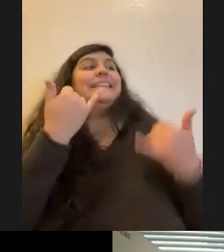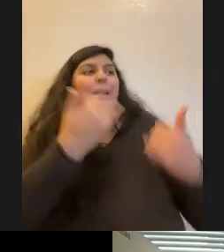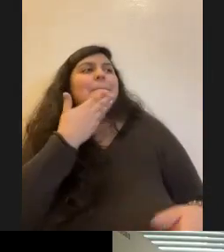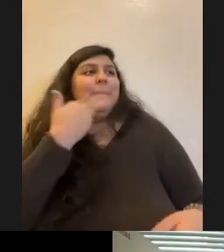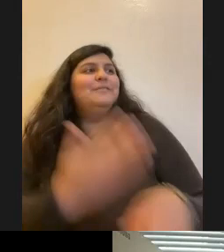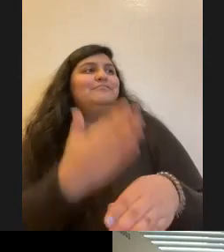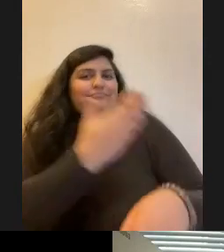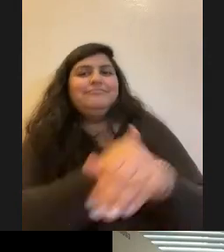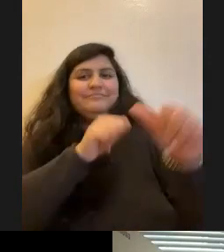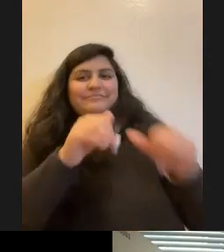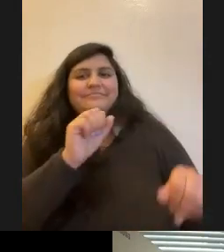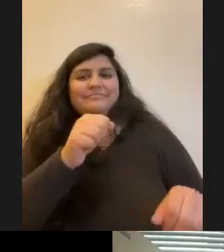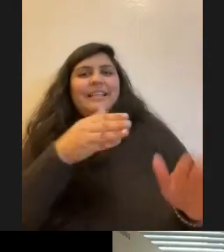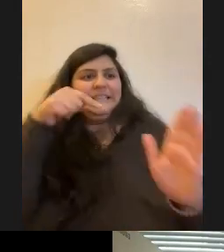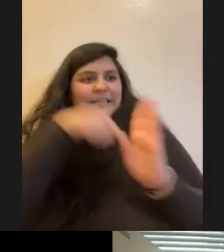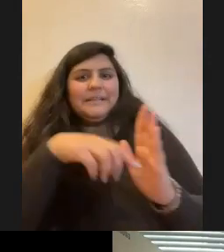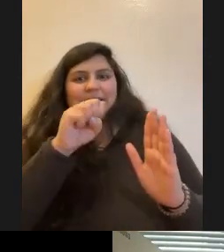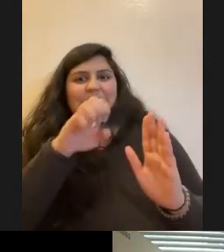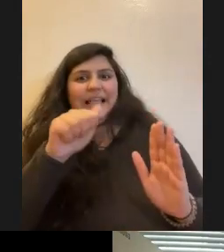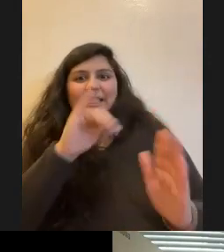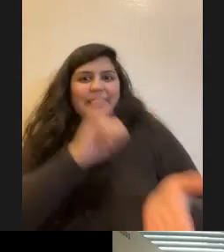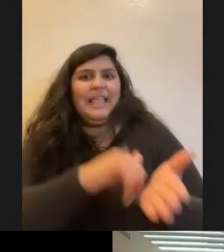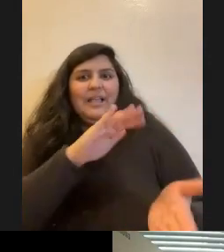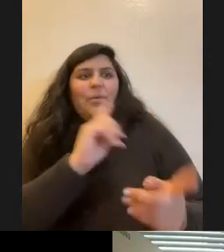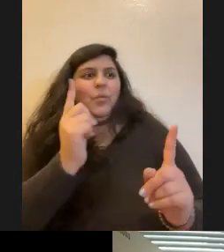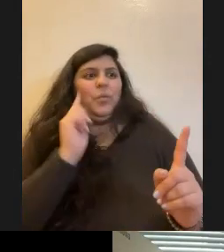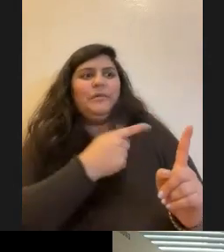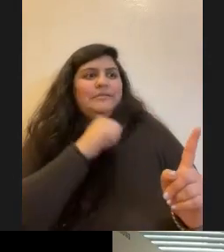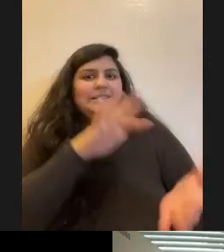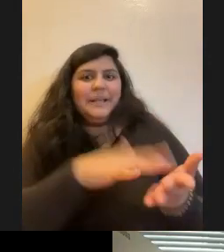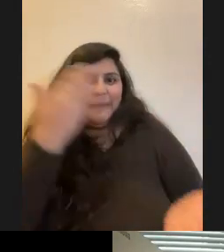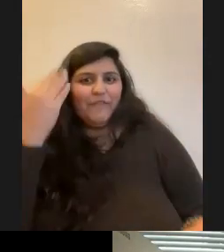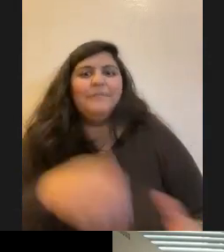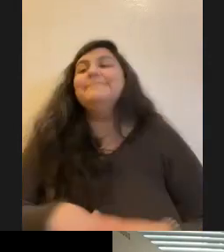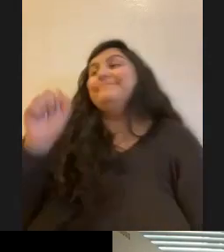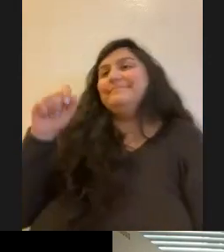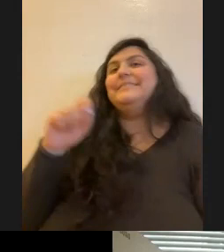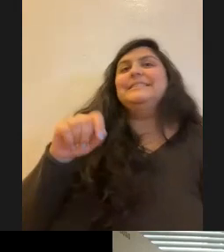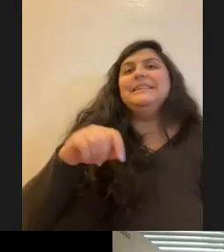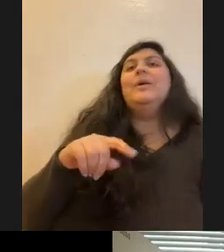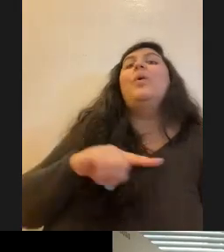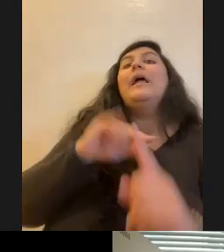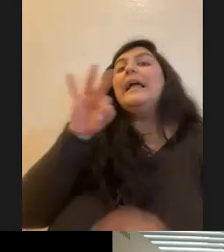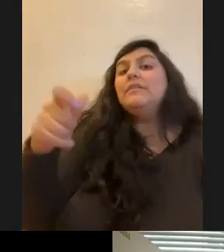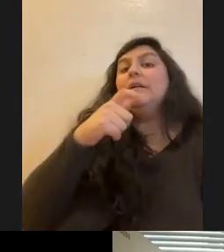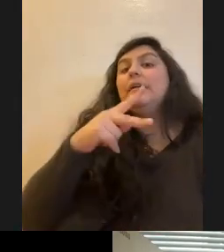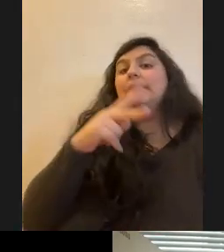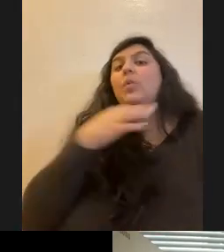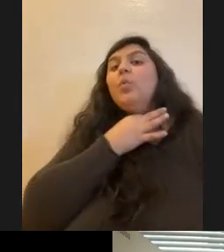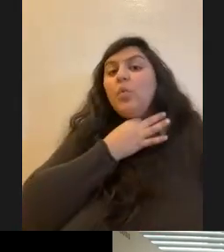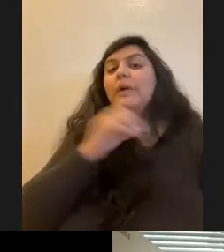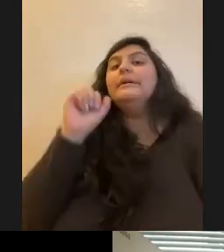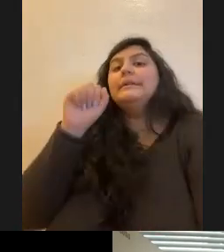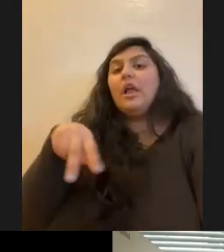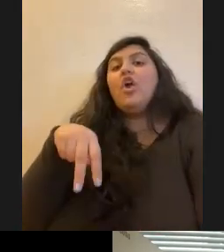coming from the deep sea that we never would have gotten 20 years ago. Especially if anyone's really curious, you can look up